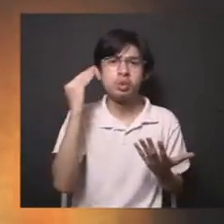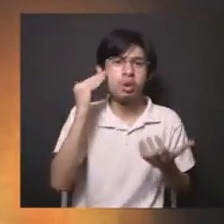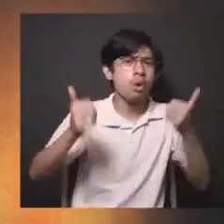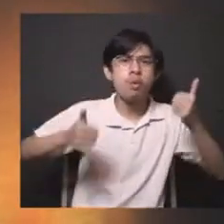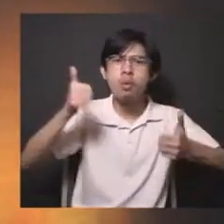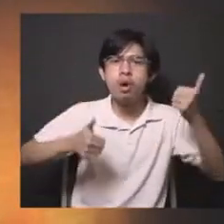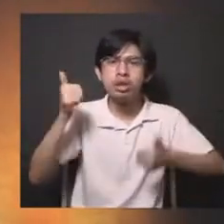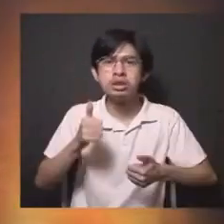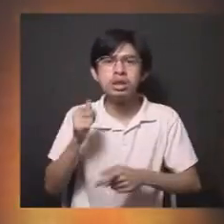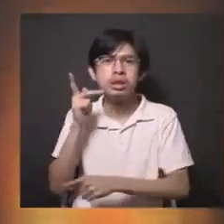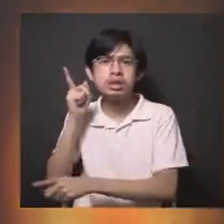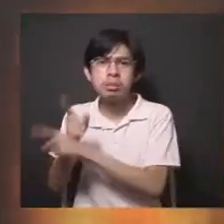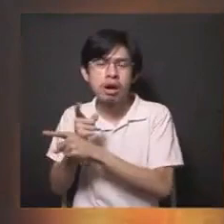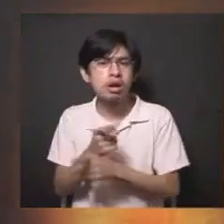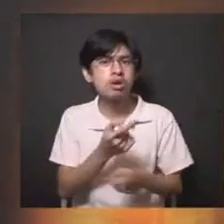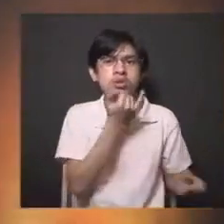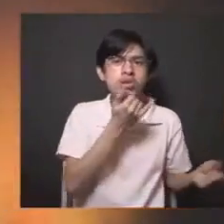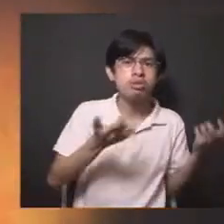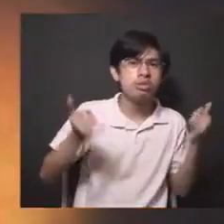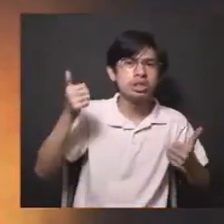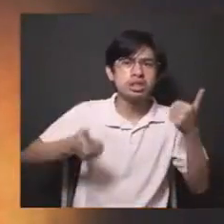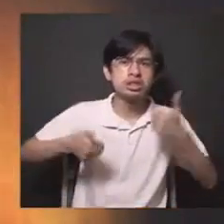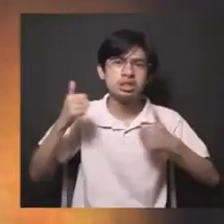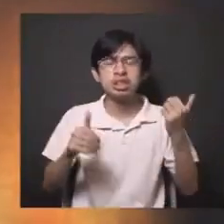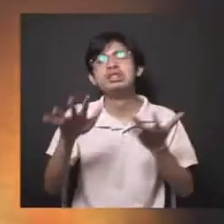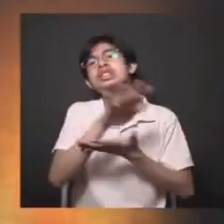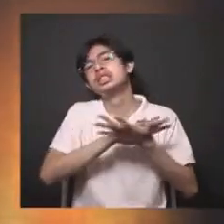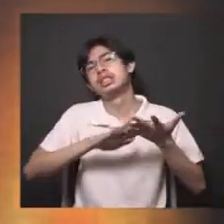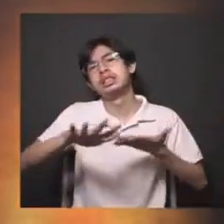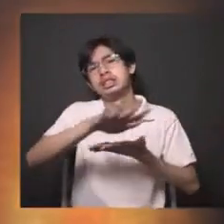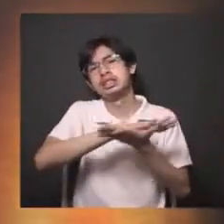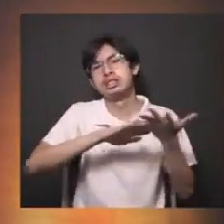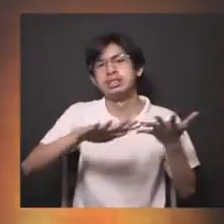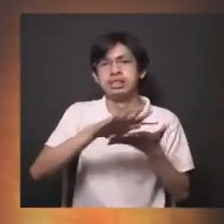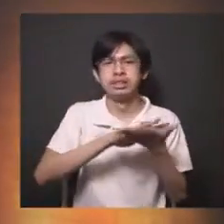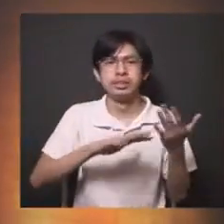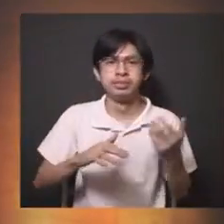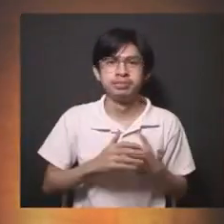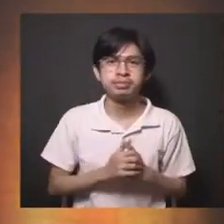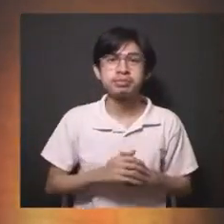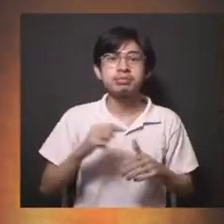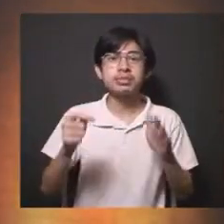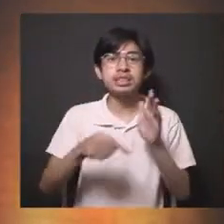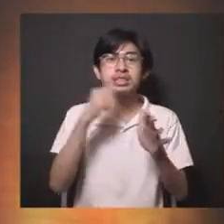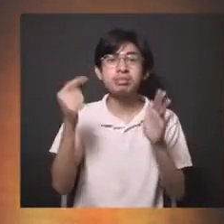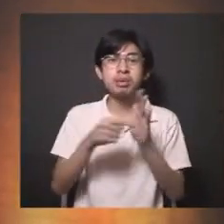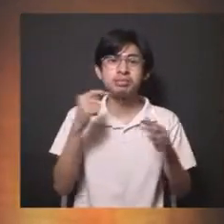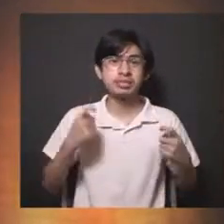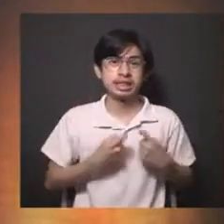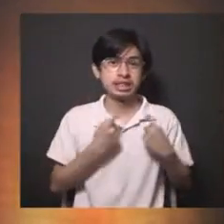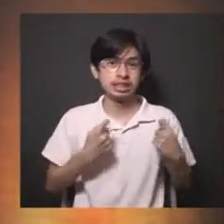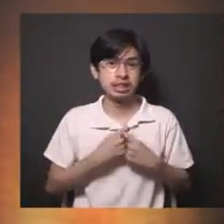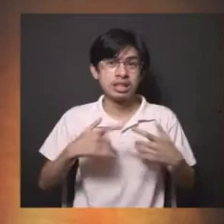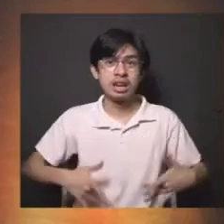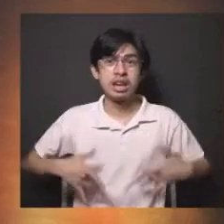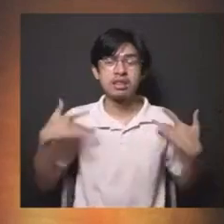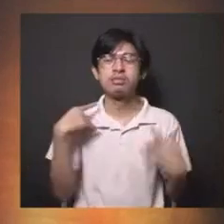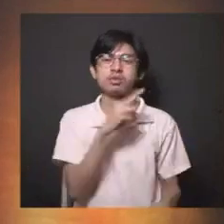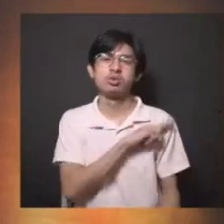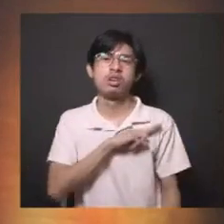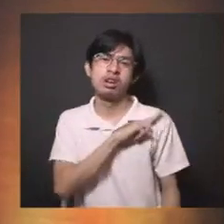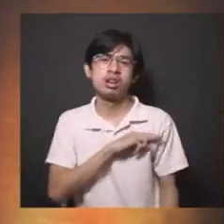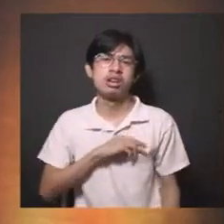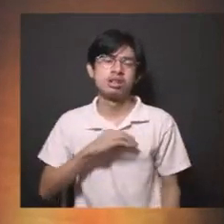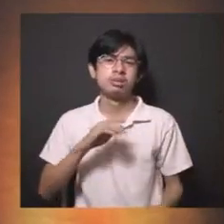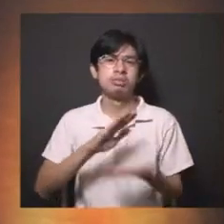How many of you know what I'm talking about? That when sin gets lodged into your life, you know, your morality is just... Can I show you an